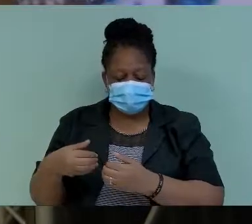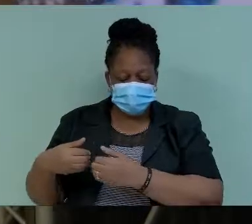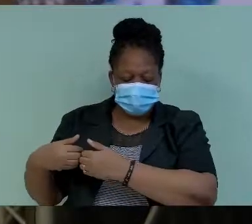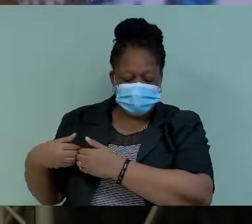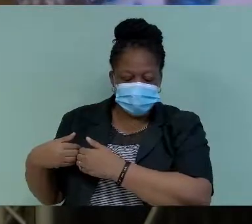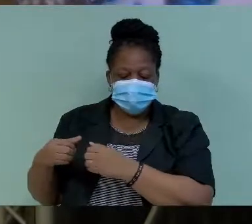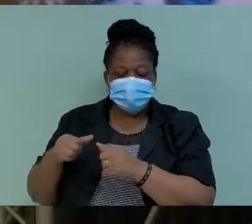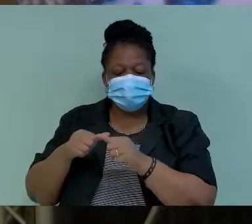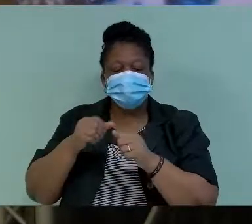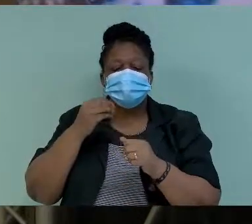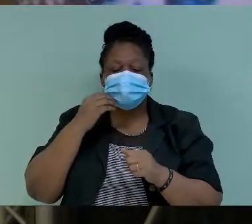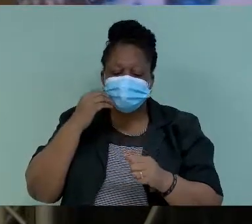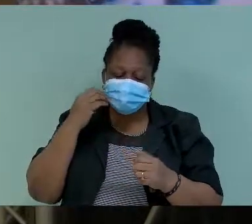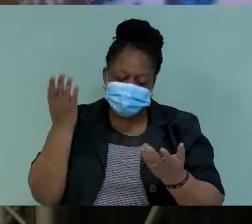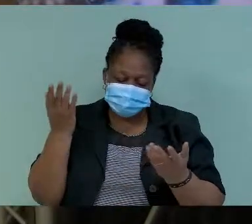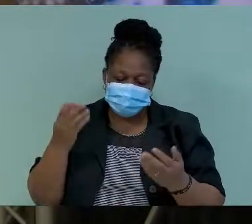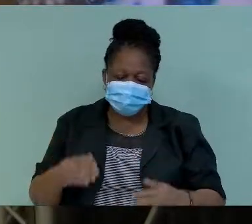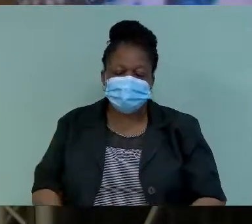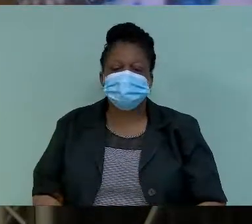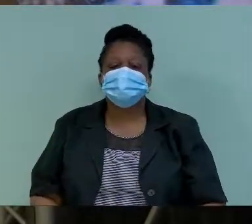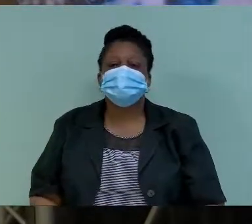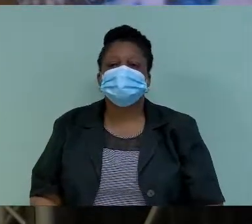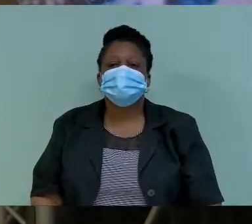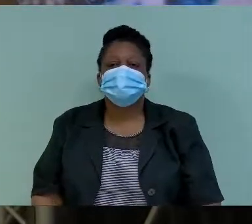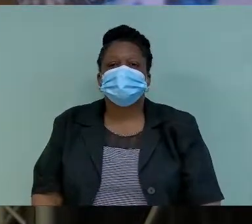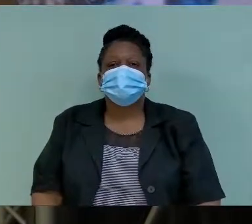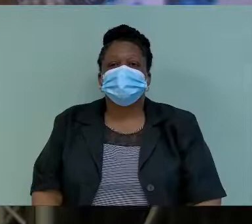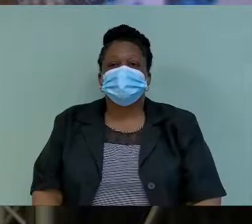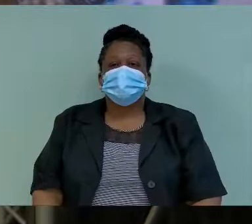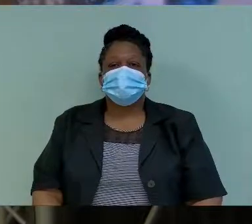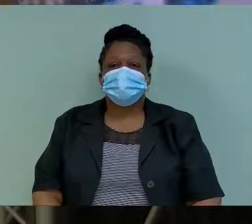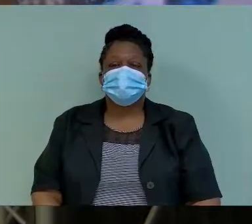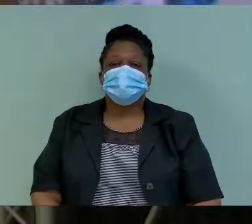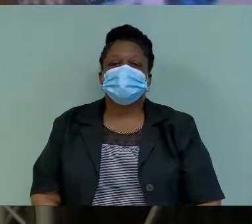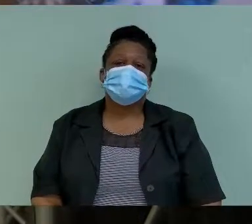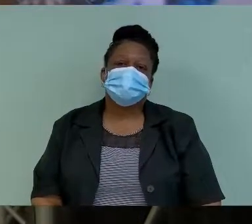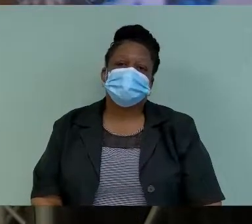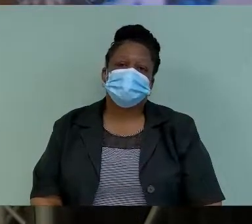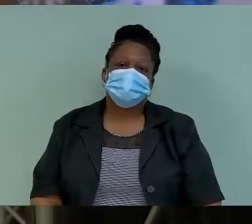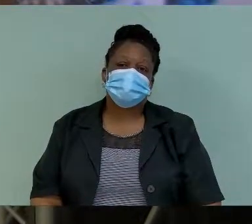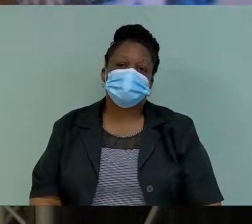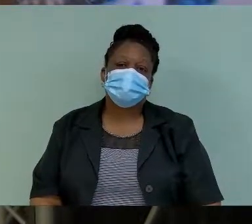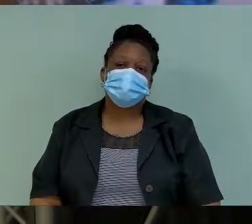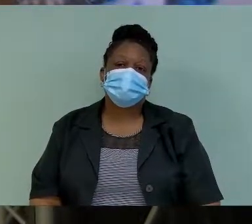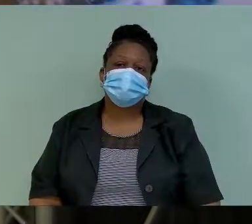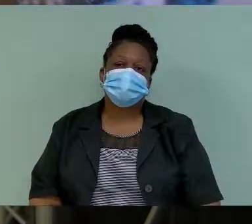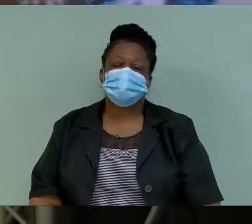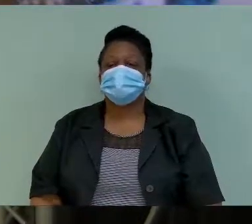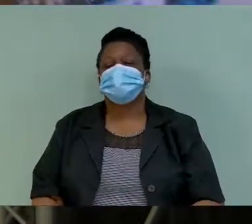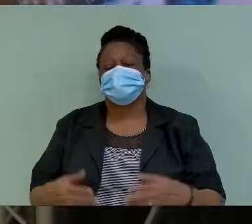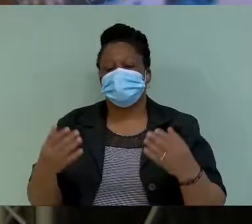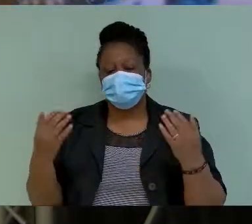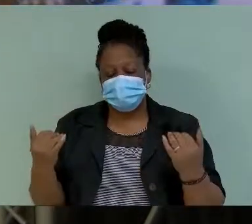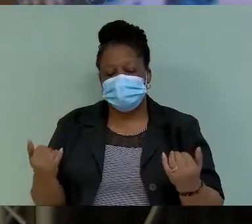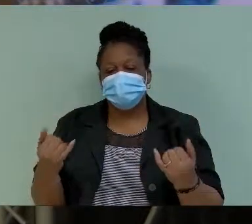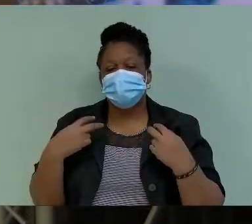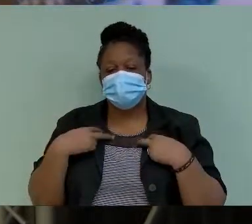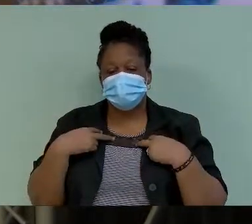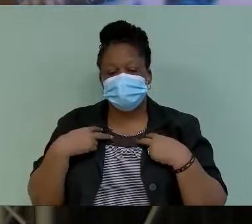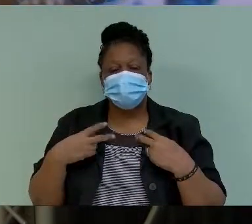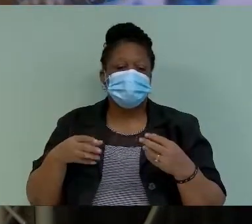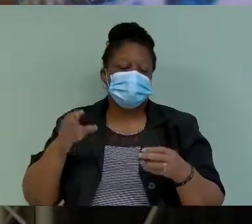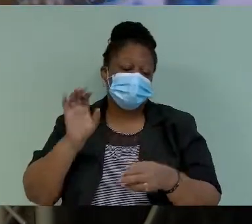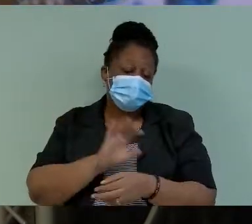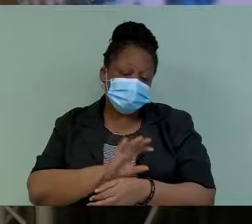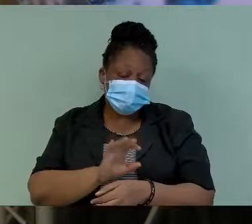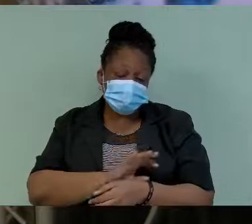homes. We, unlike the ancients, have been blessed with the technology of the day, and